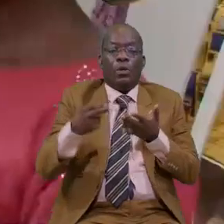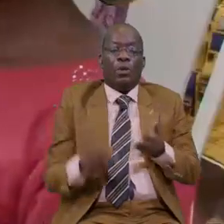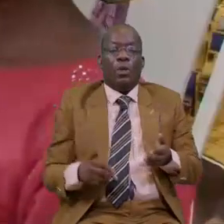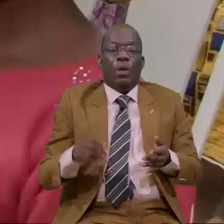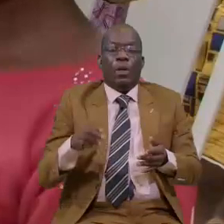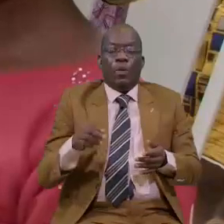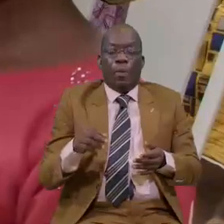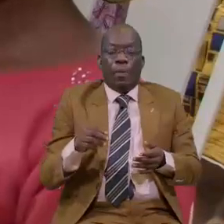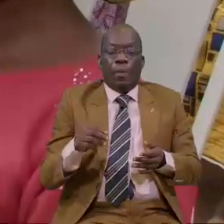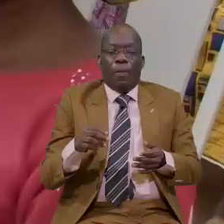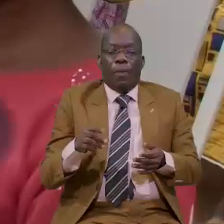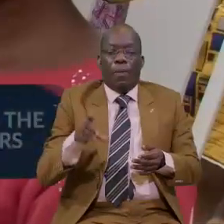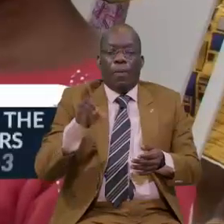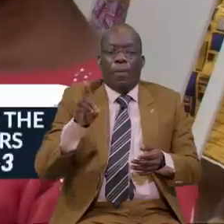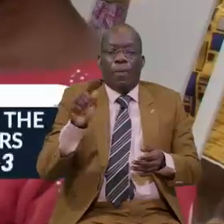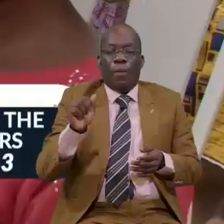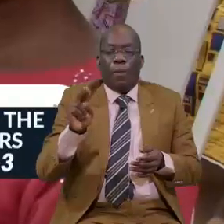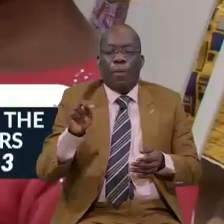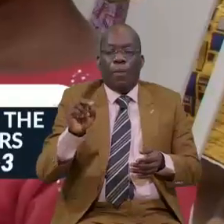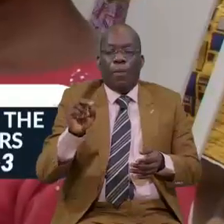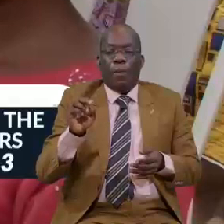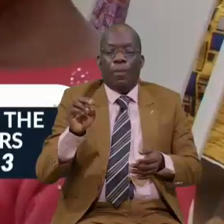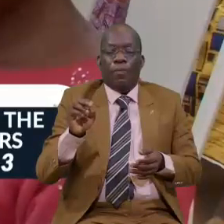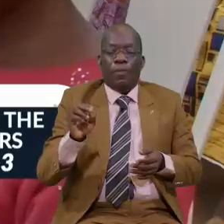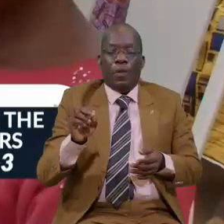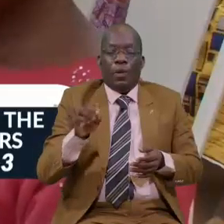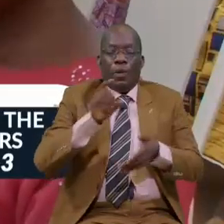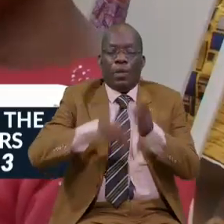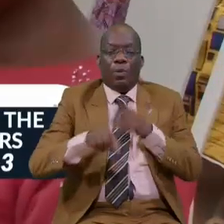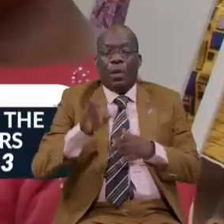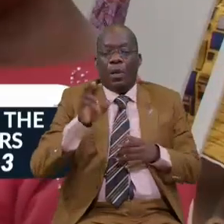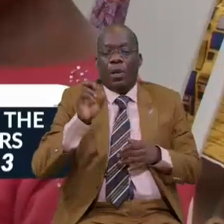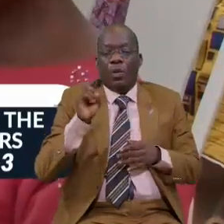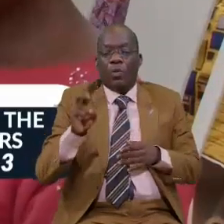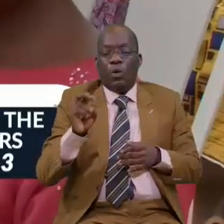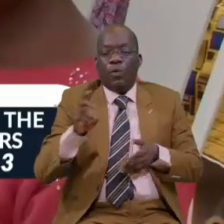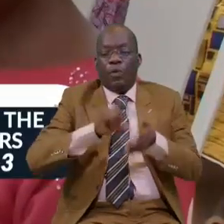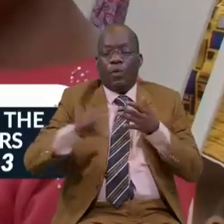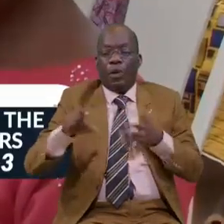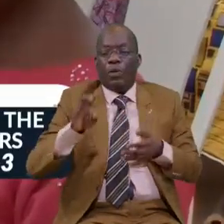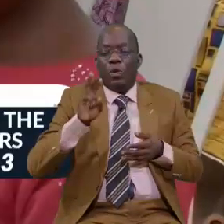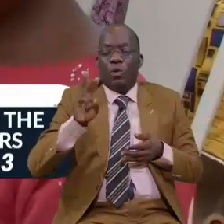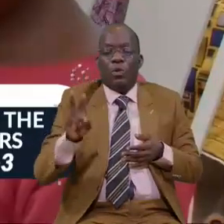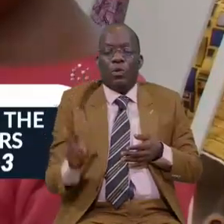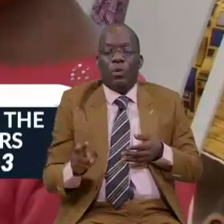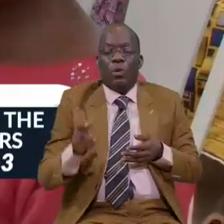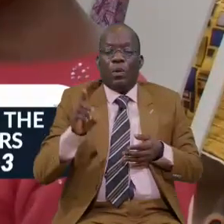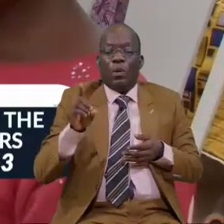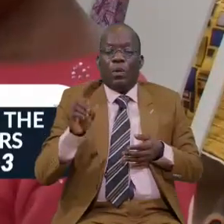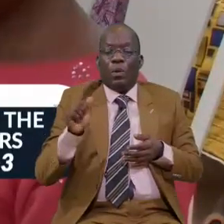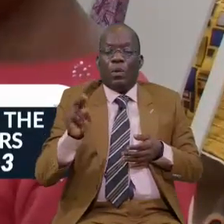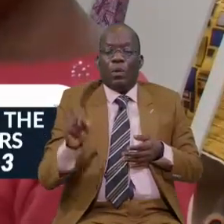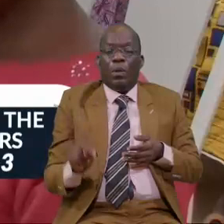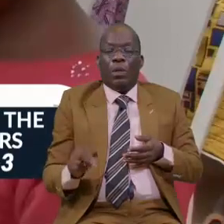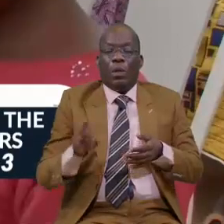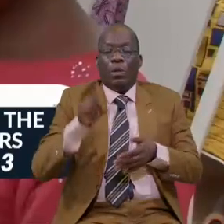Daniel chapter 12. We're reading from verse 2. In Daniel chapter 12, verse 2. And many